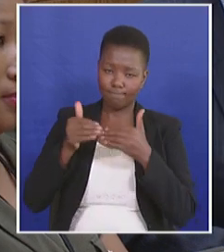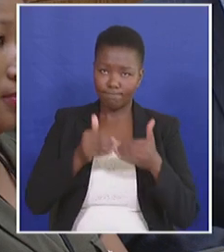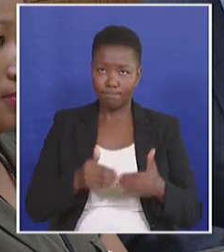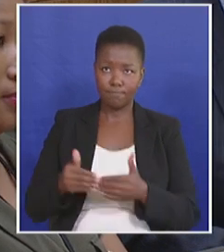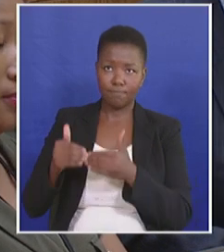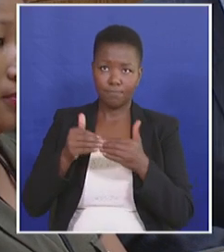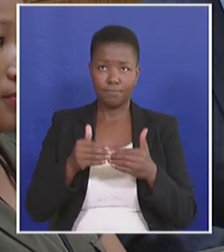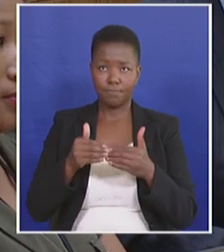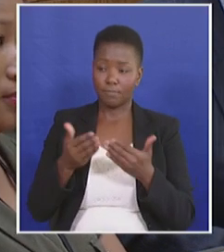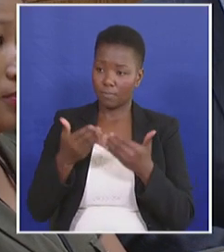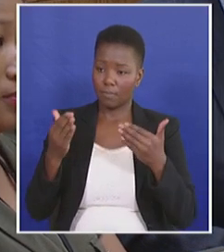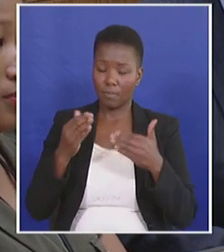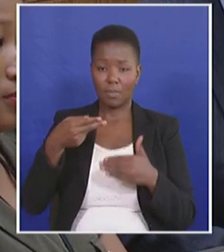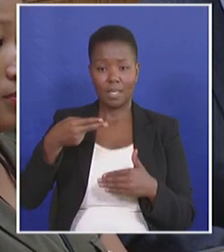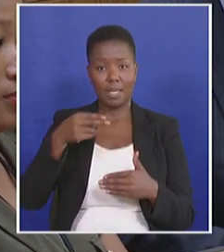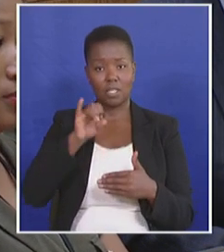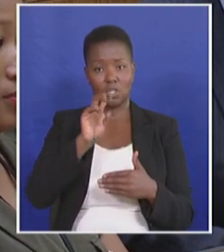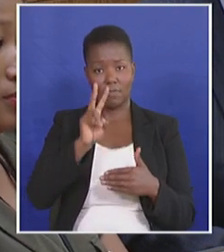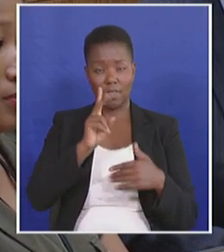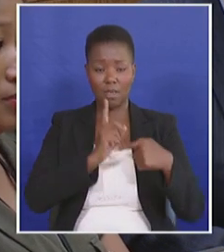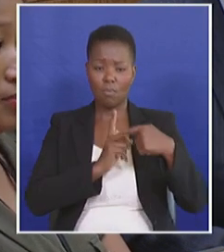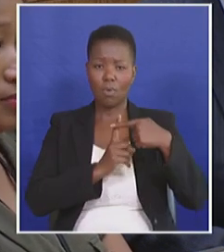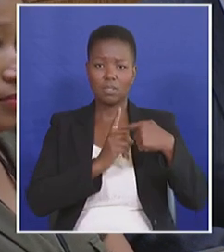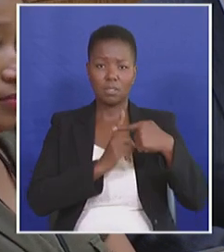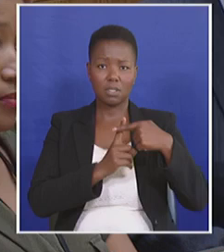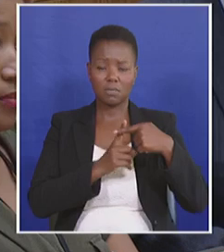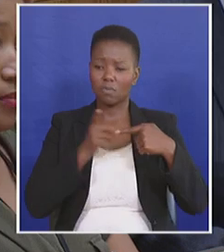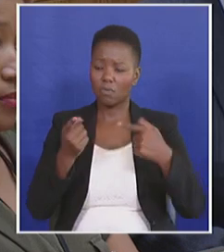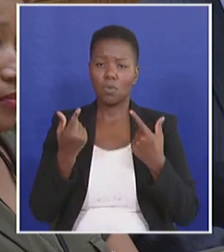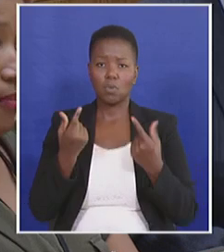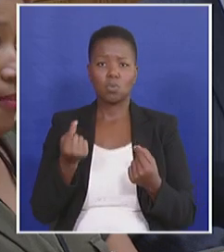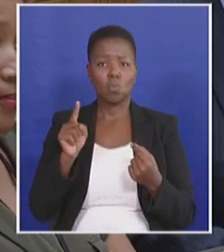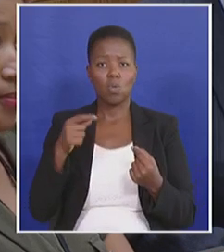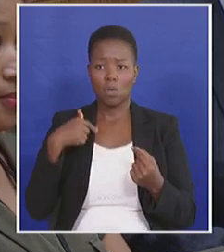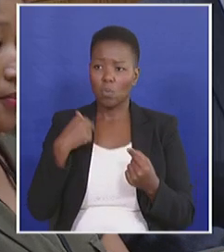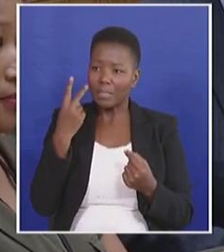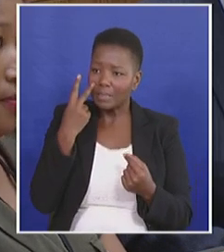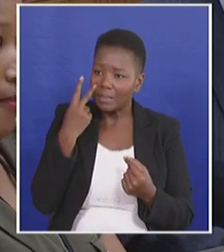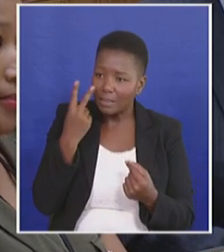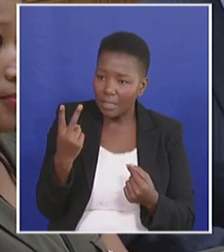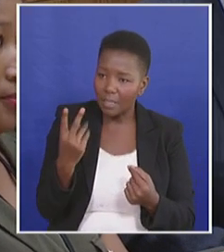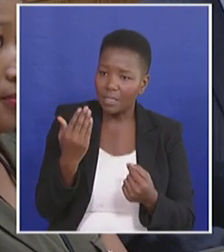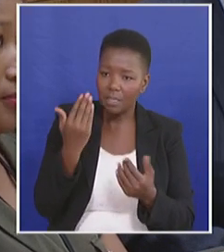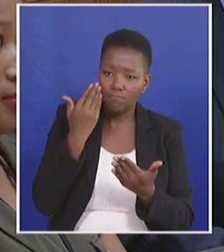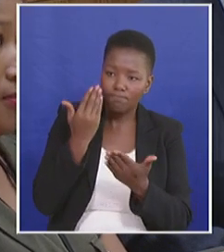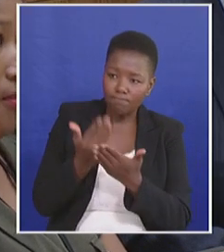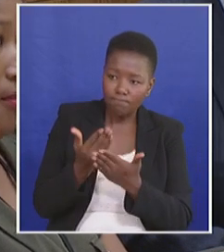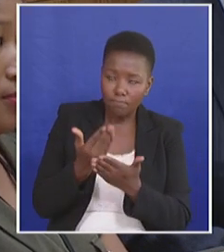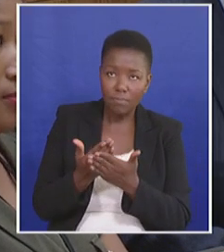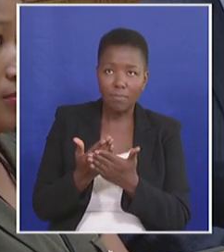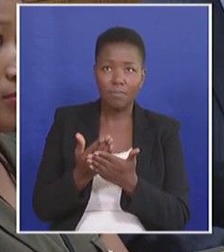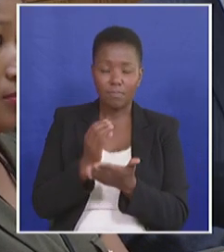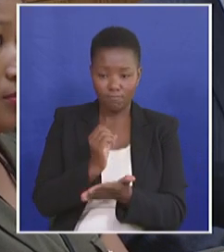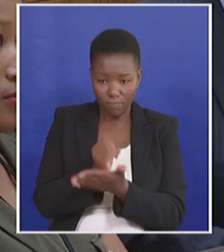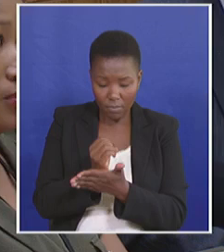those that are positive, HIV positive, what is it that is tangible that you are doing as the department